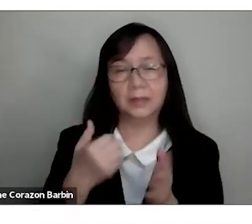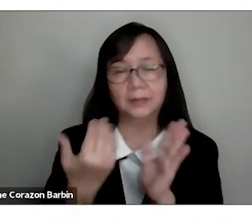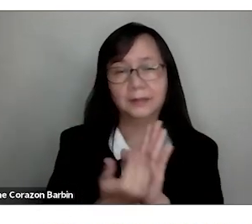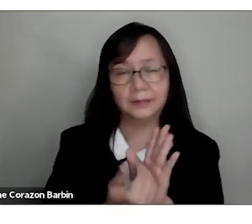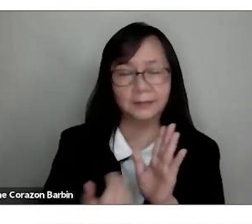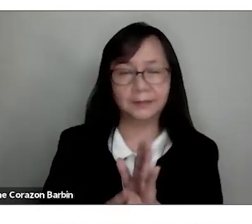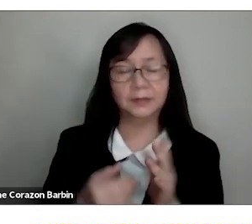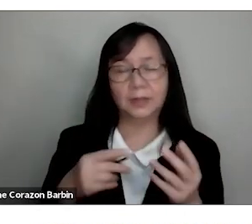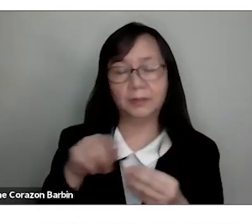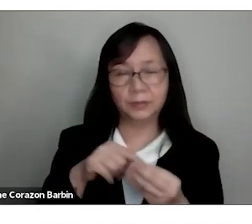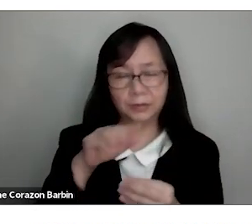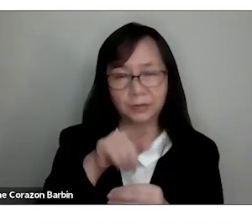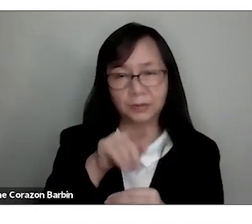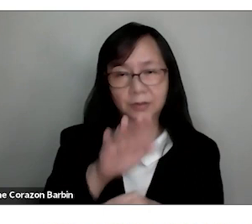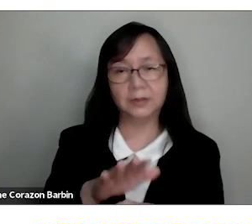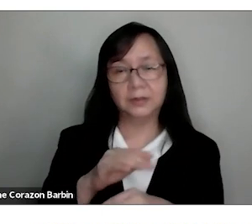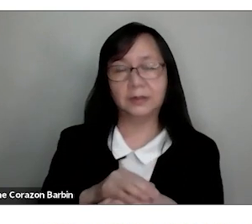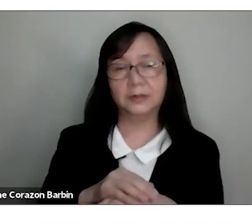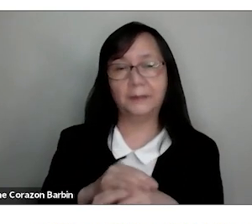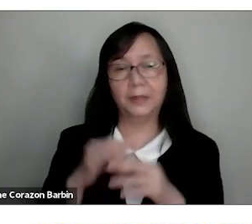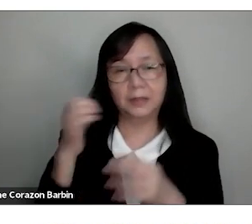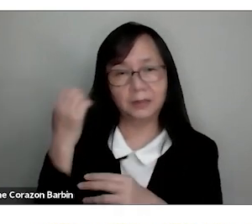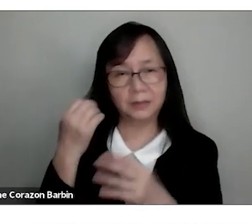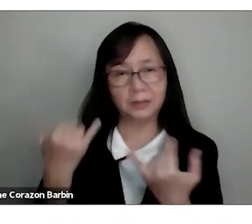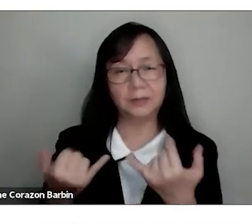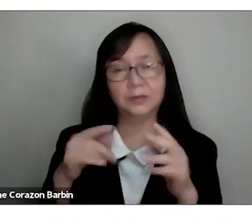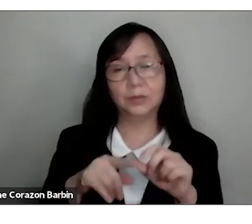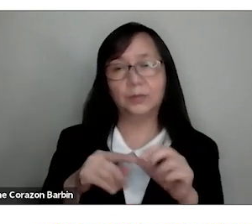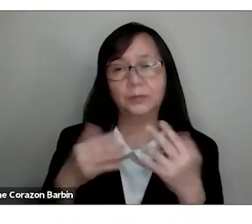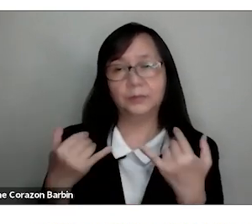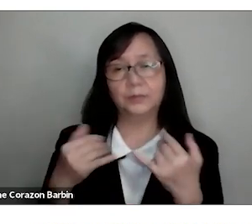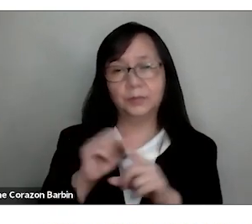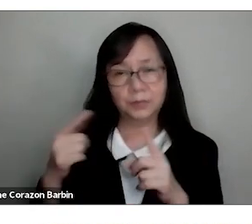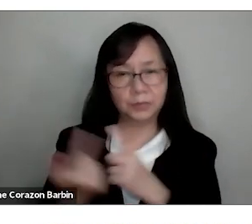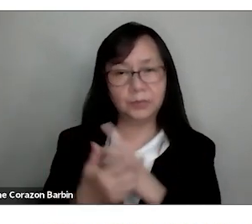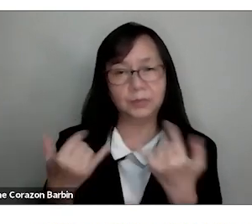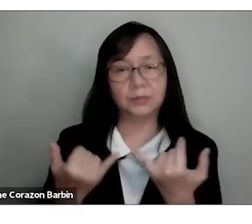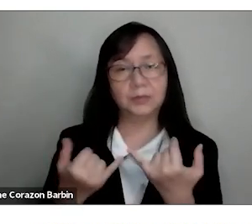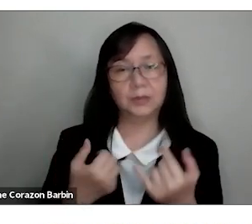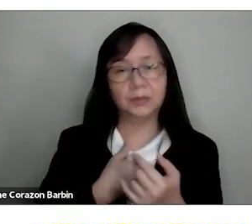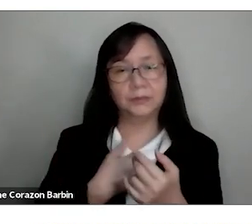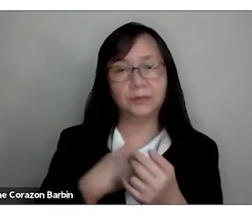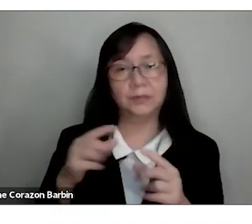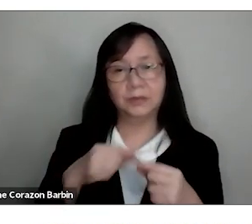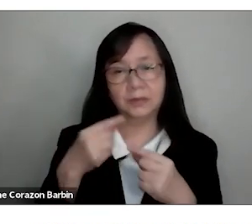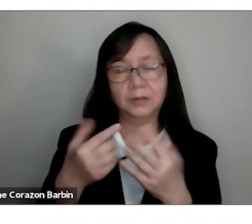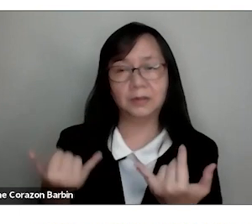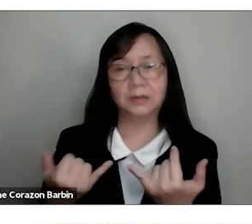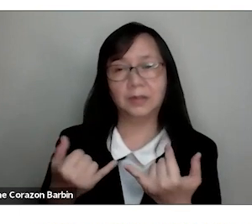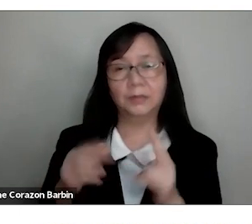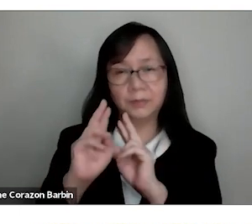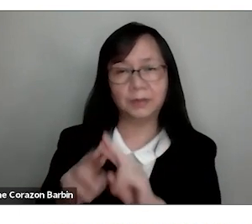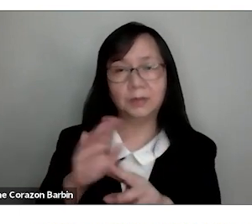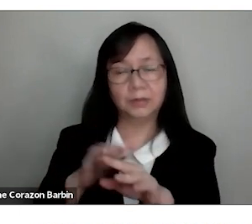about their child. And the emergence of online challenges like self-generated content in response to an online